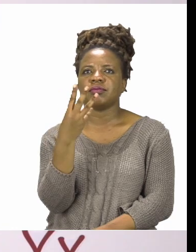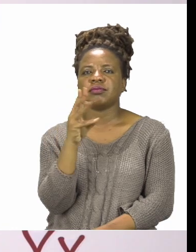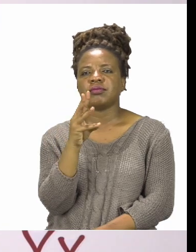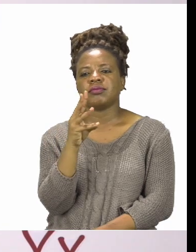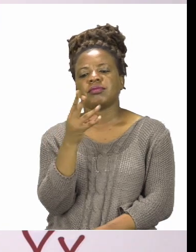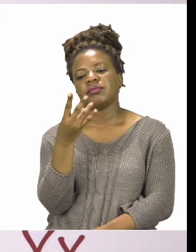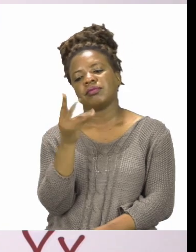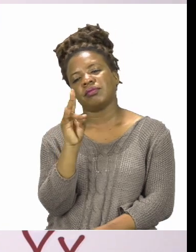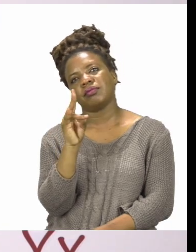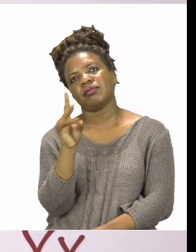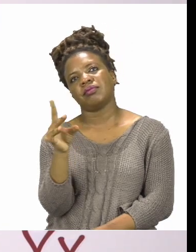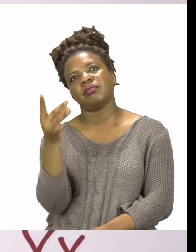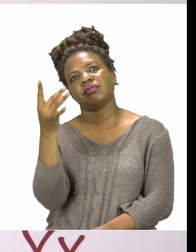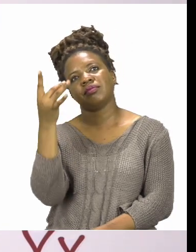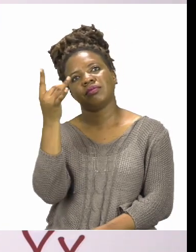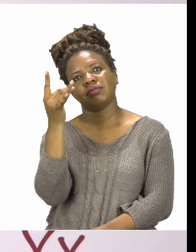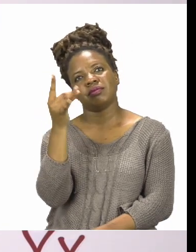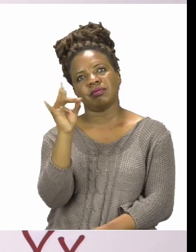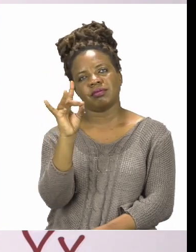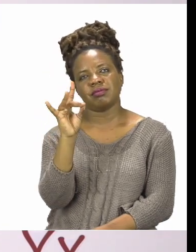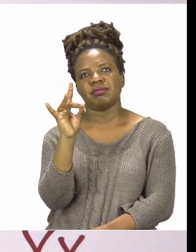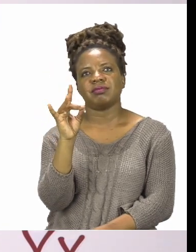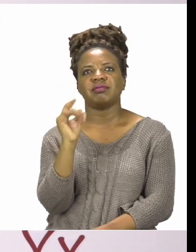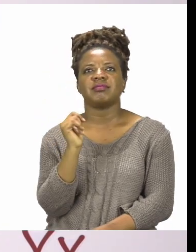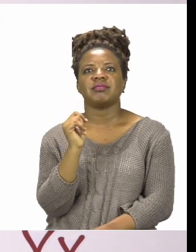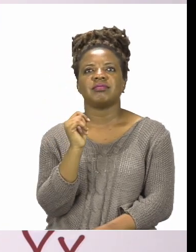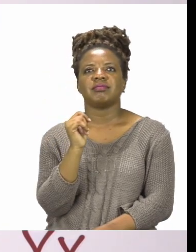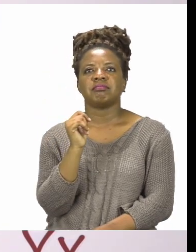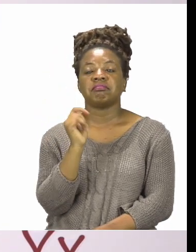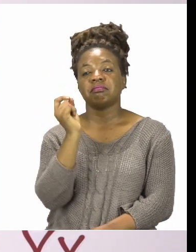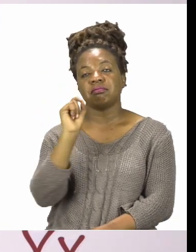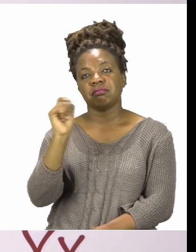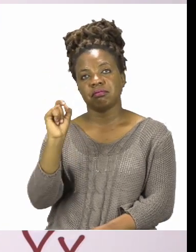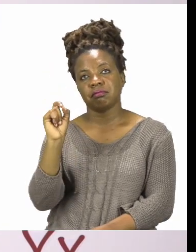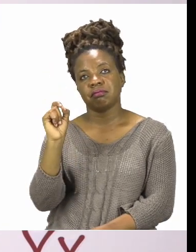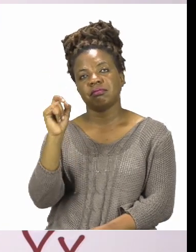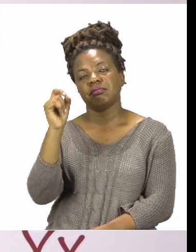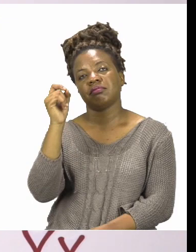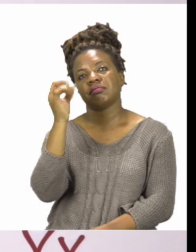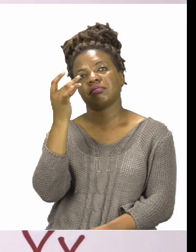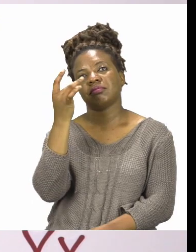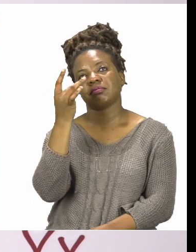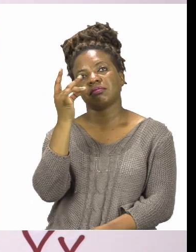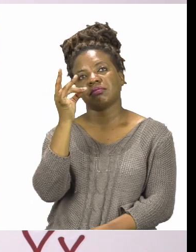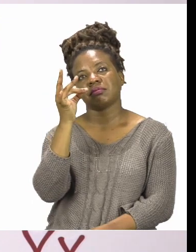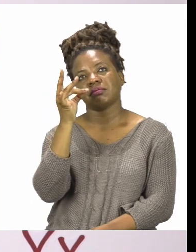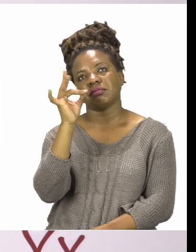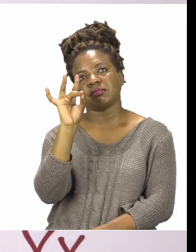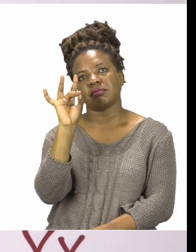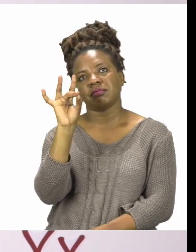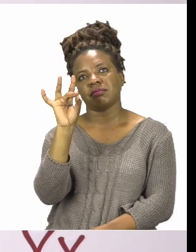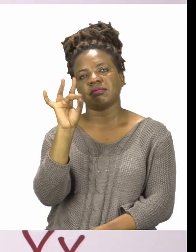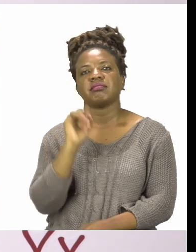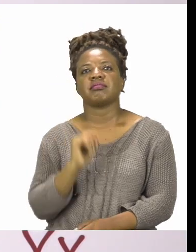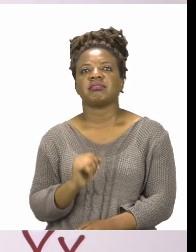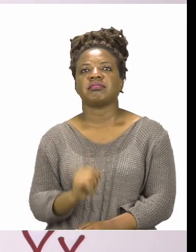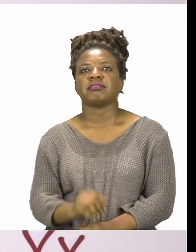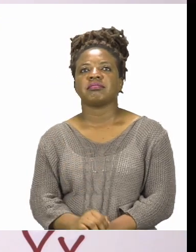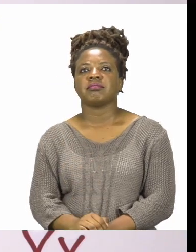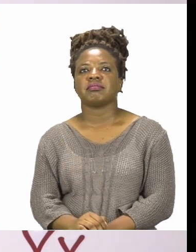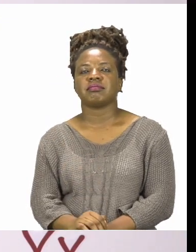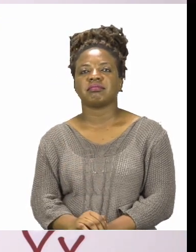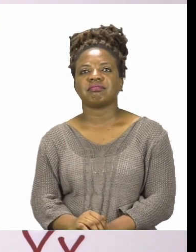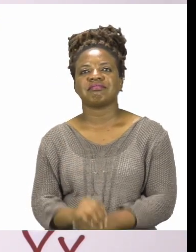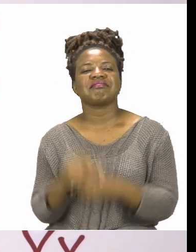5, 6, 7, 8. So our answer is 8.